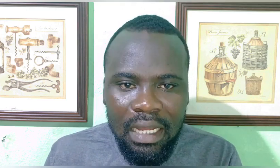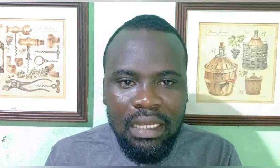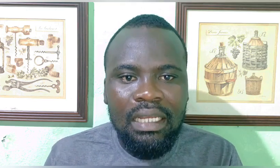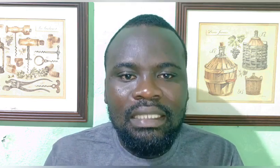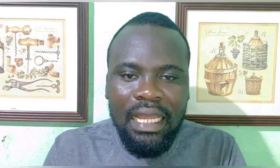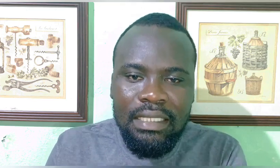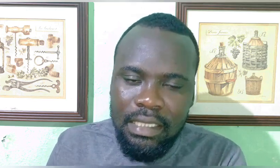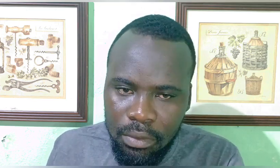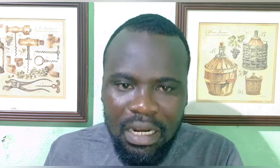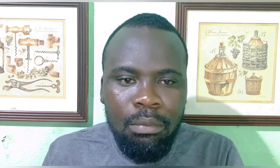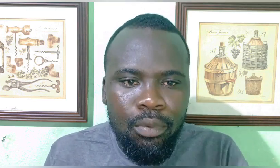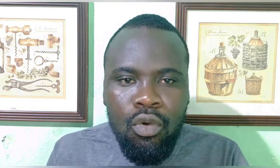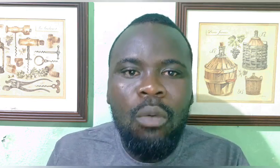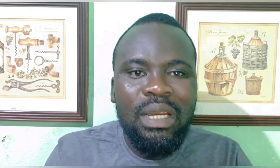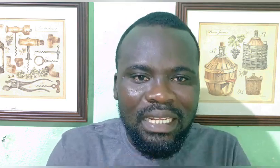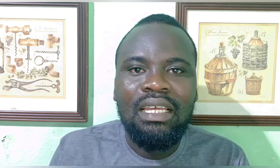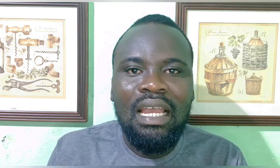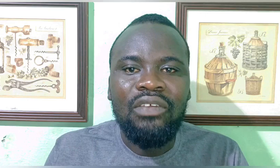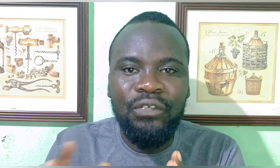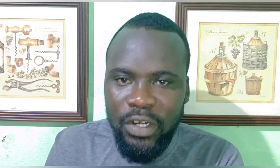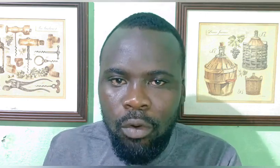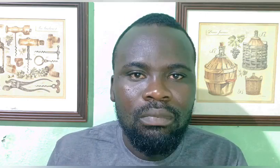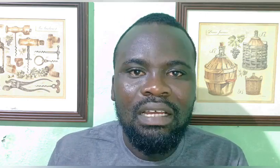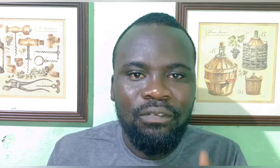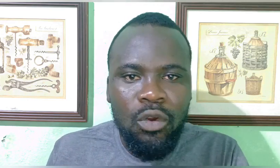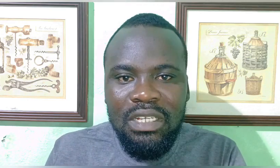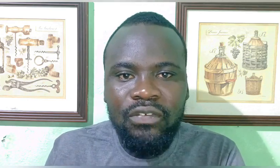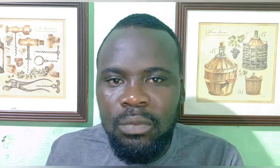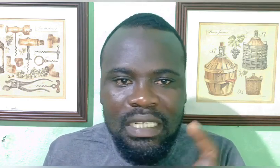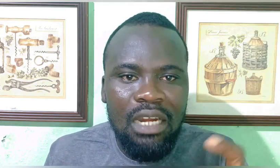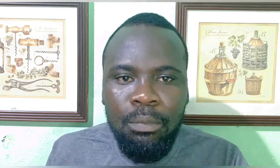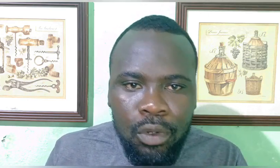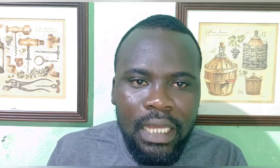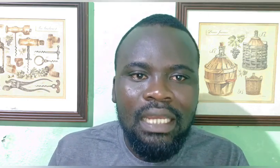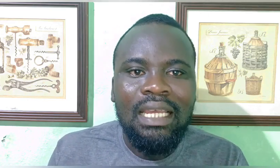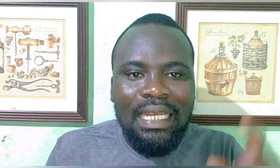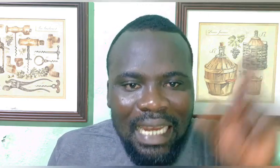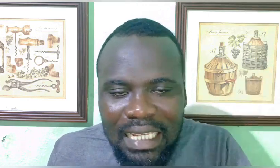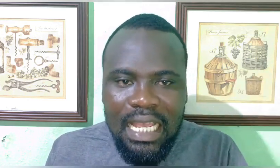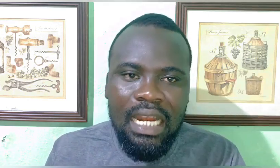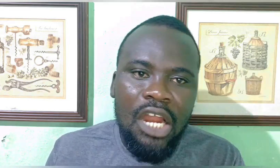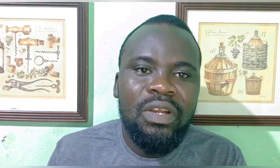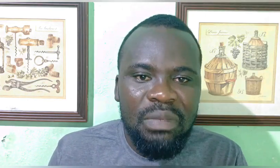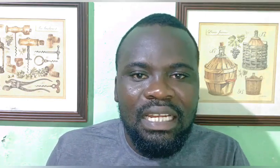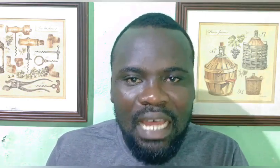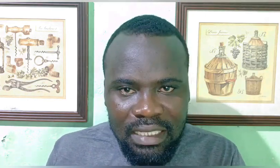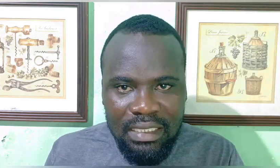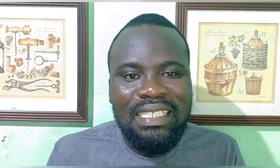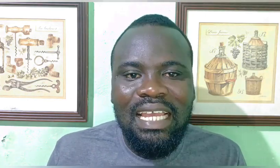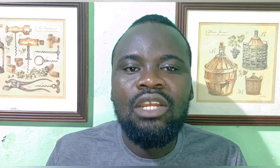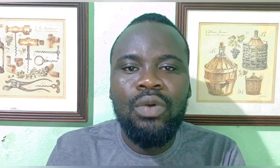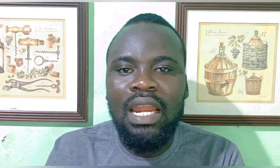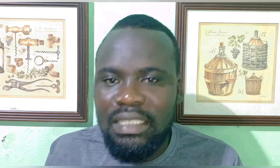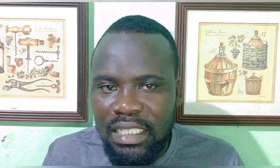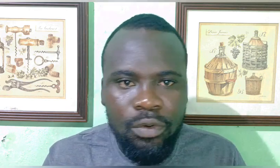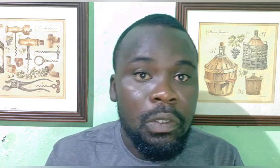Ama, Telisel, Nampu, Omode, a free one, a free one, a free one, Sikanumpu, less than $100 million.